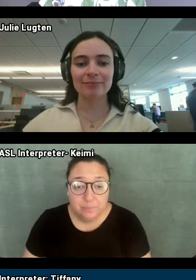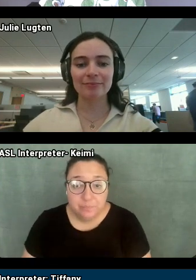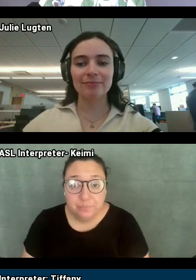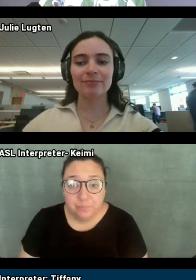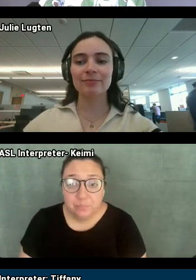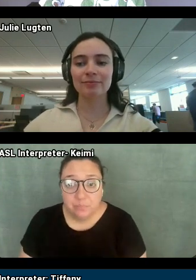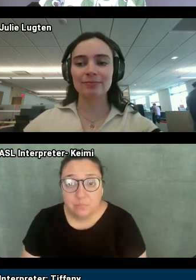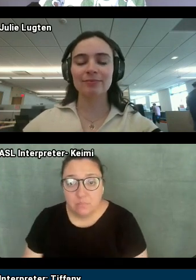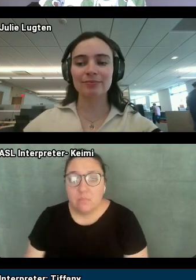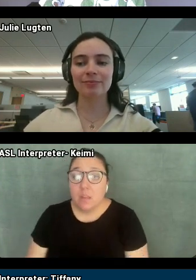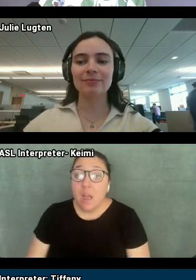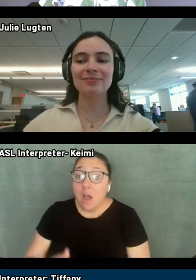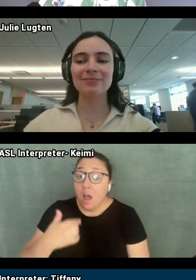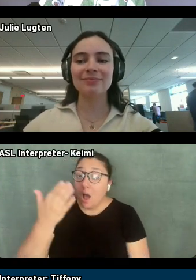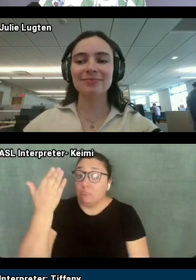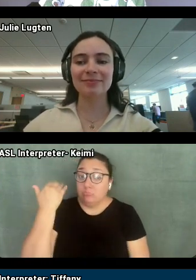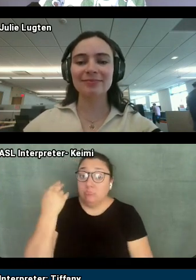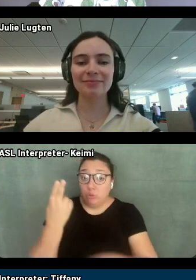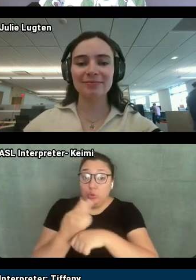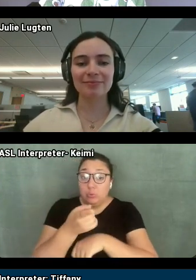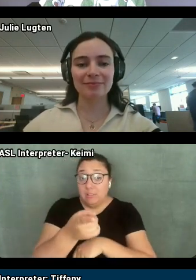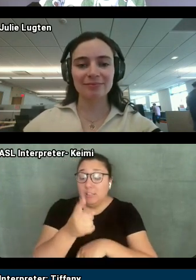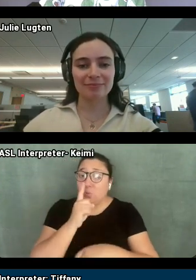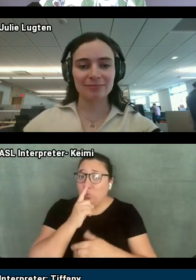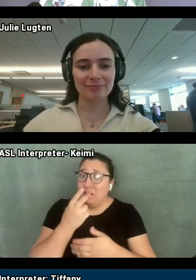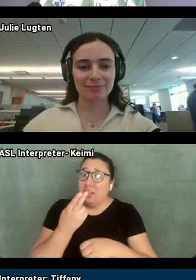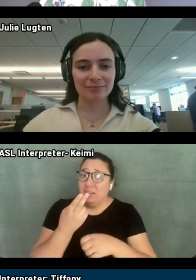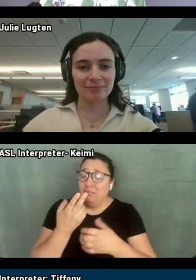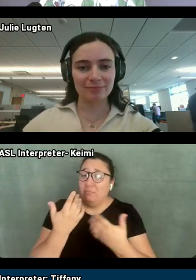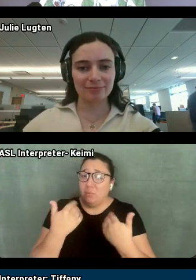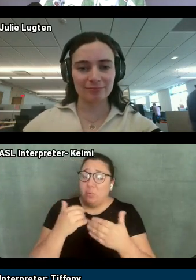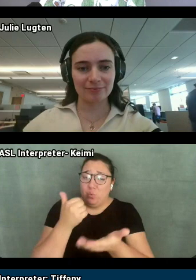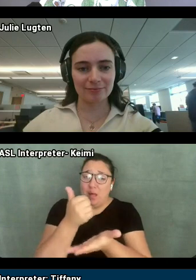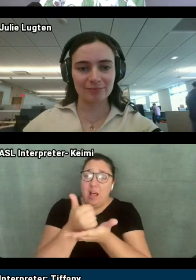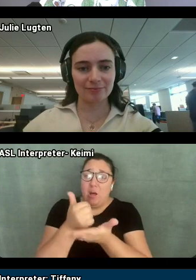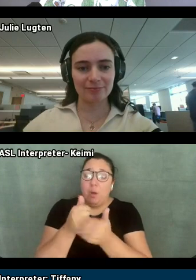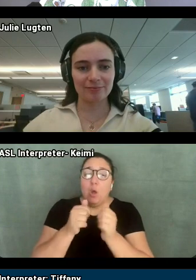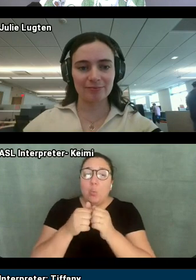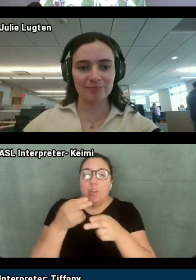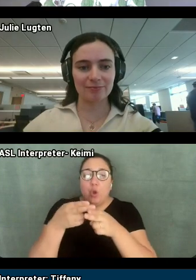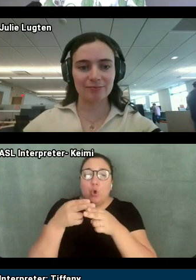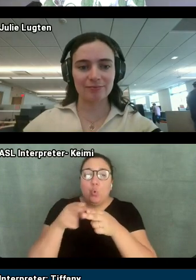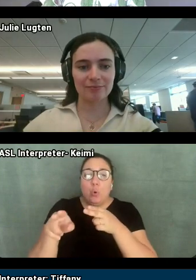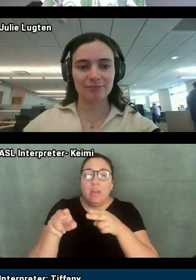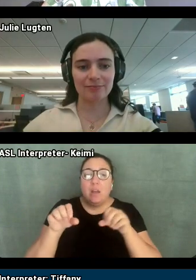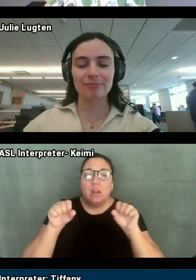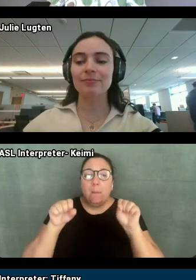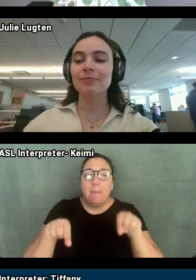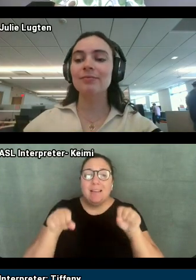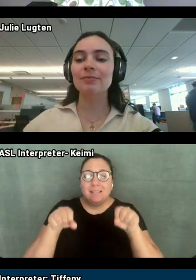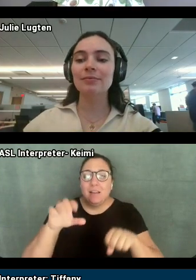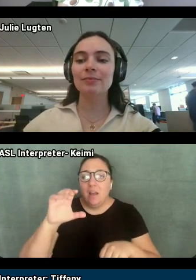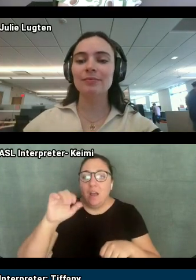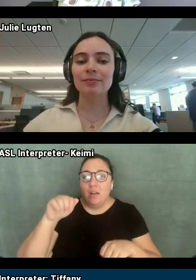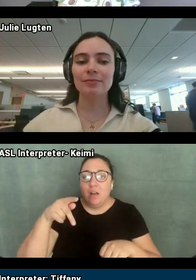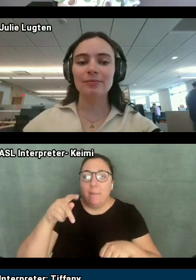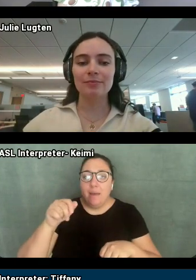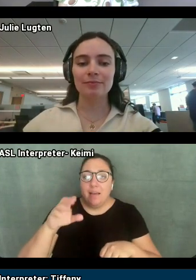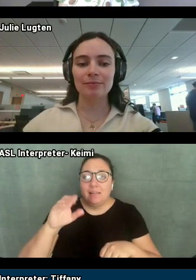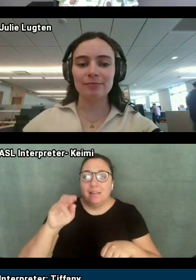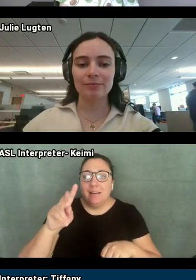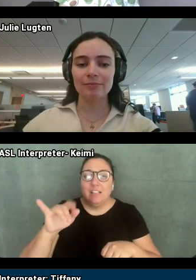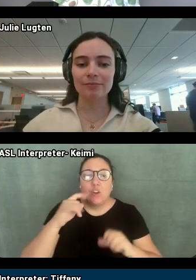I have used this card. I found it really useful as a quick capacity tracker. So for the fence company that we